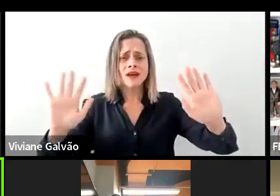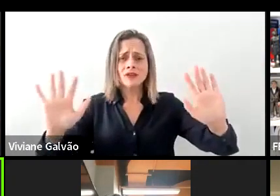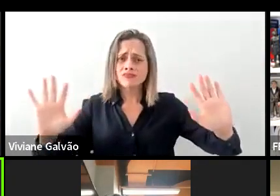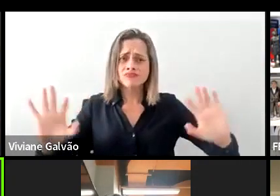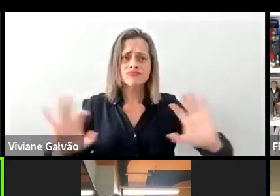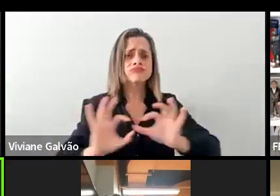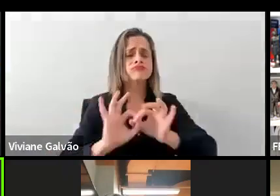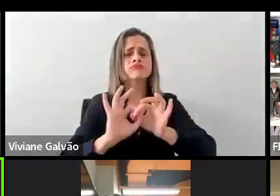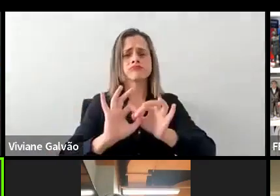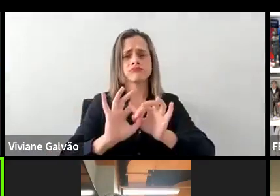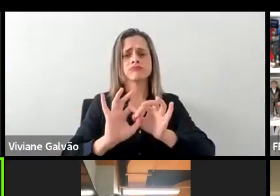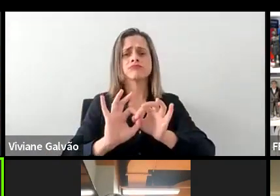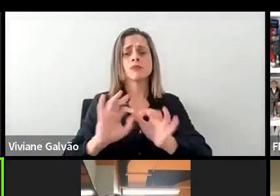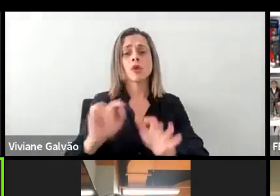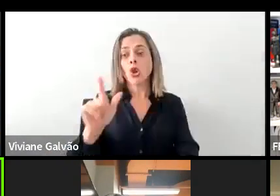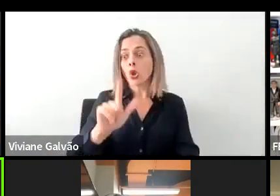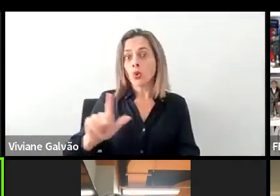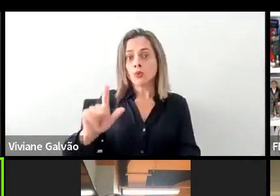of